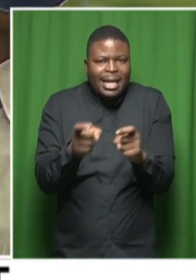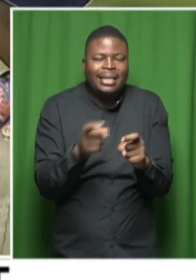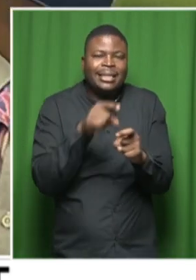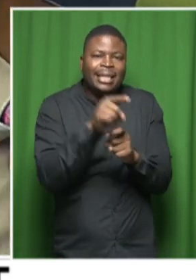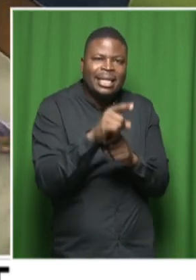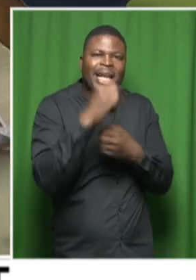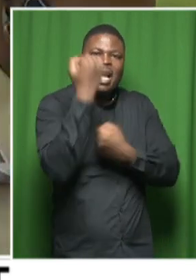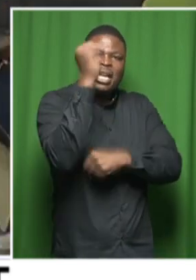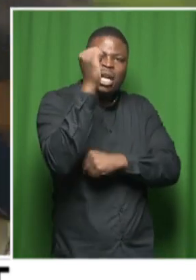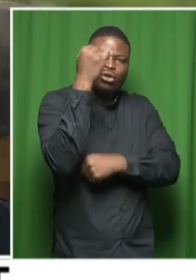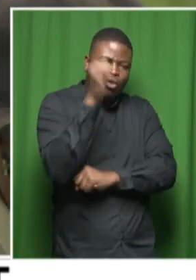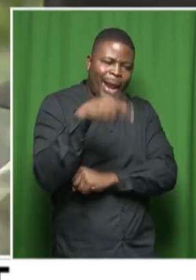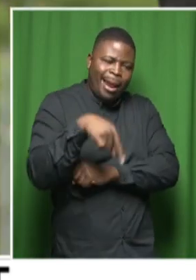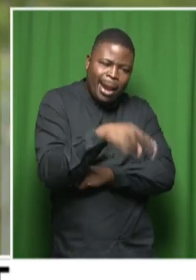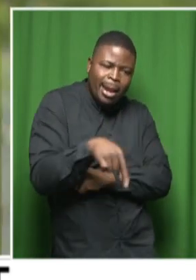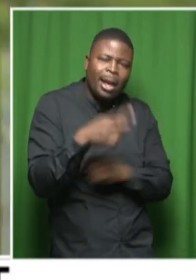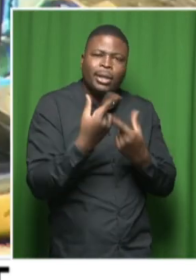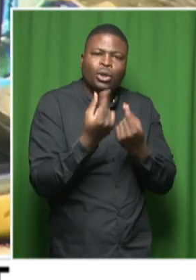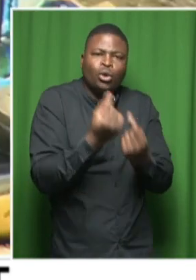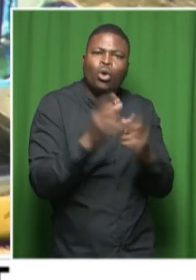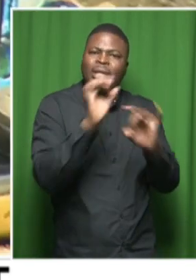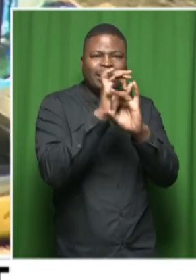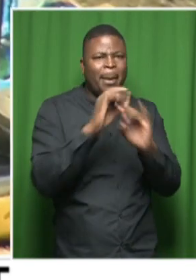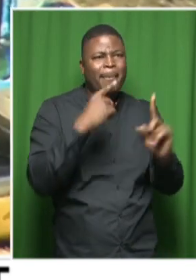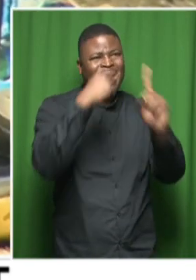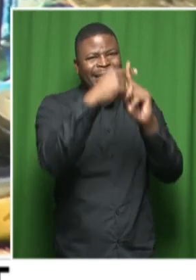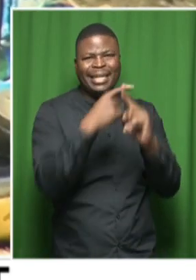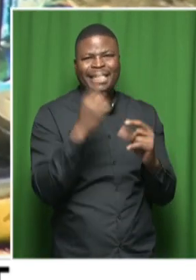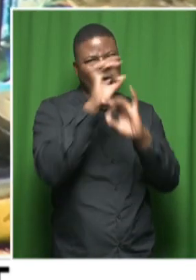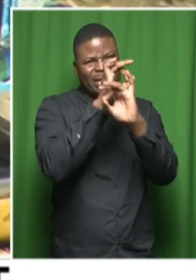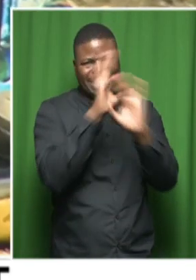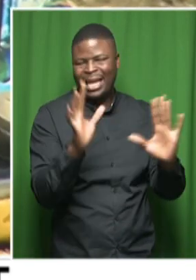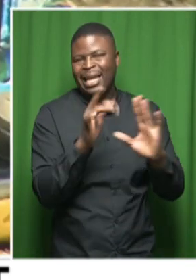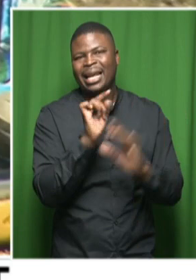perspective, because that microeconomic